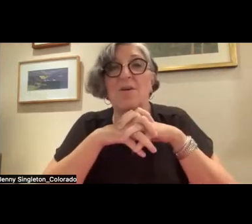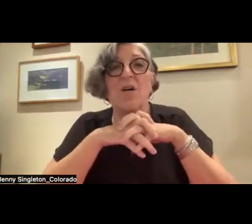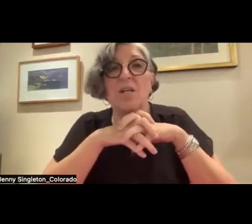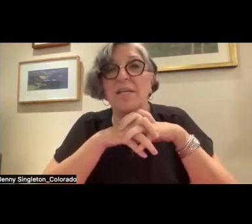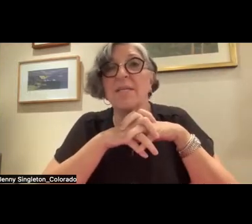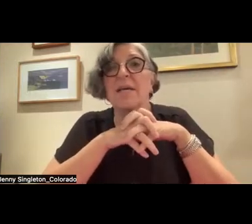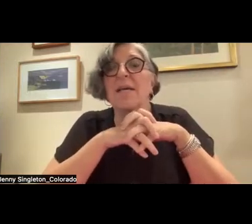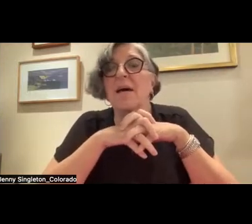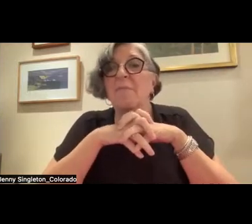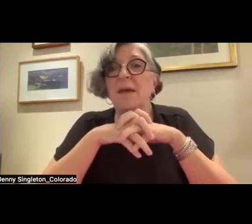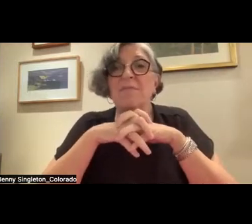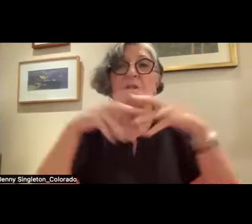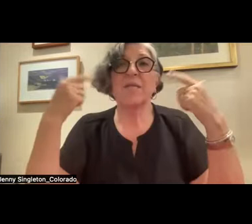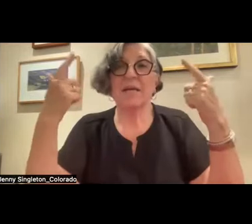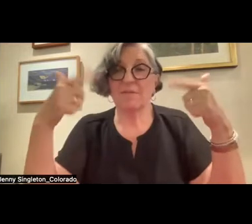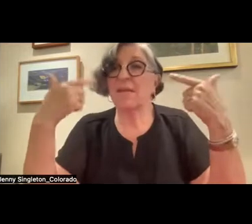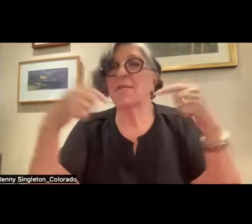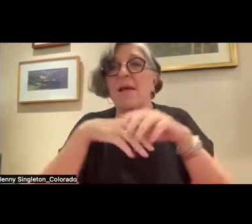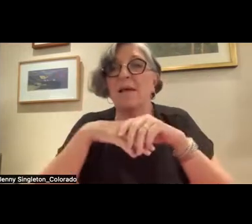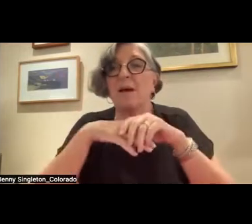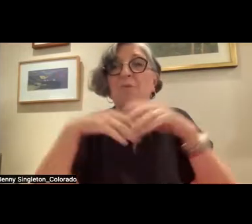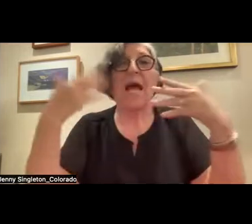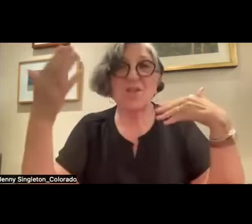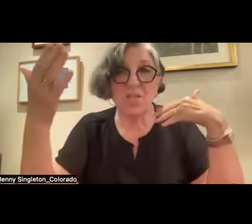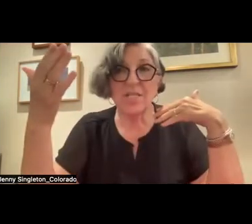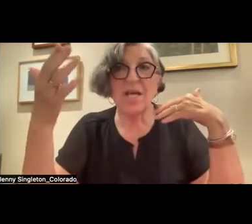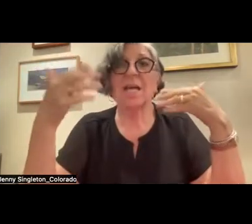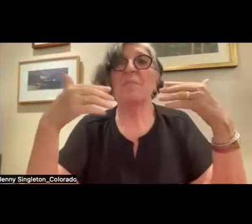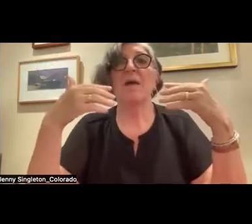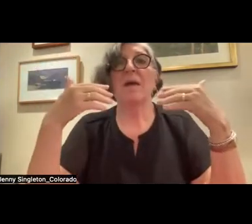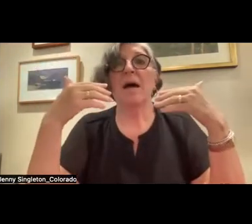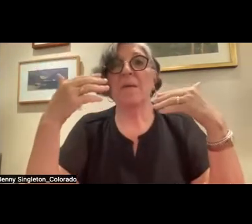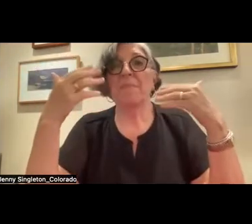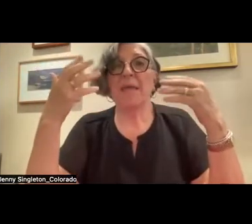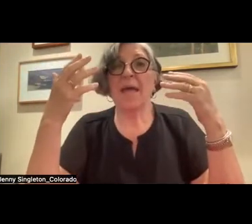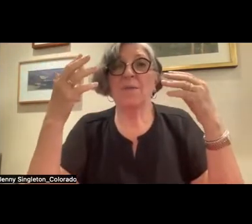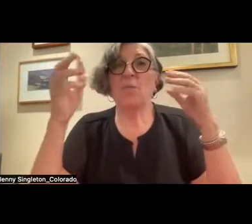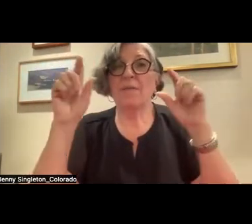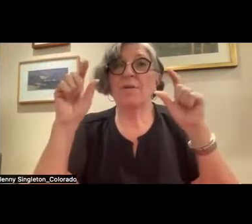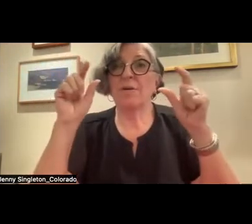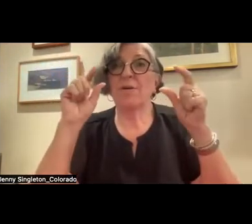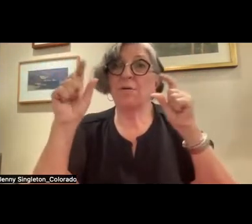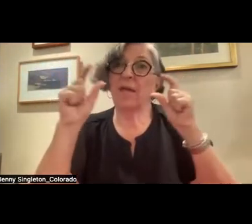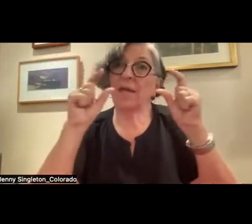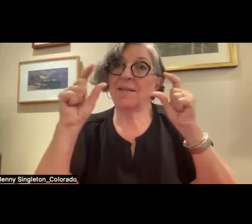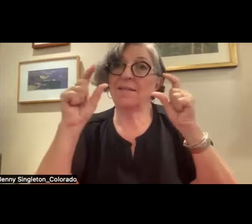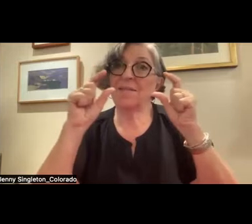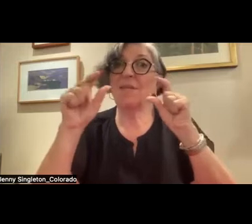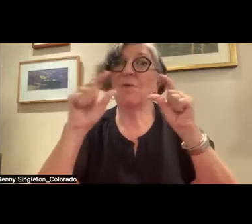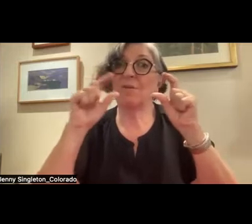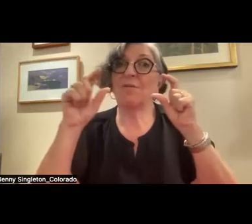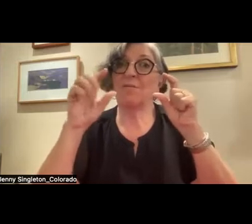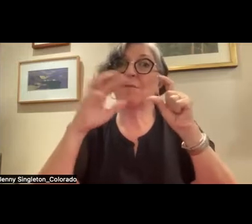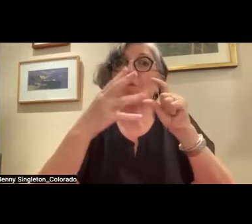database, and her colleagues have looked at things like reaction time, and whether you can